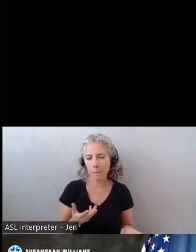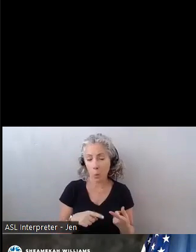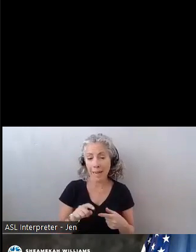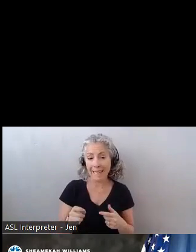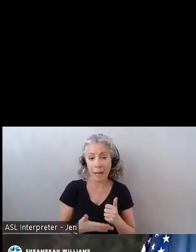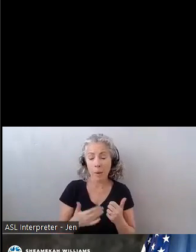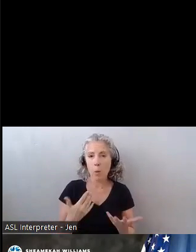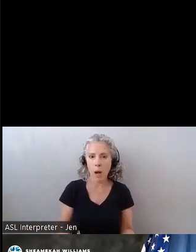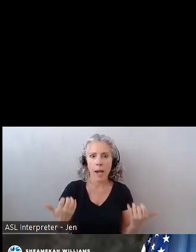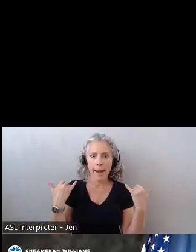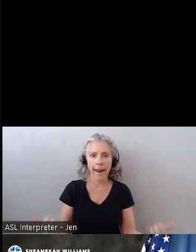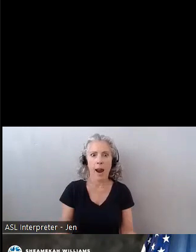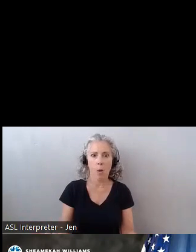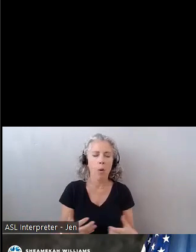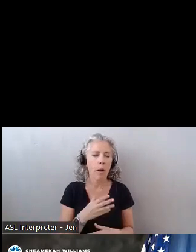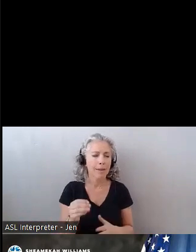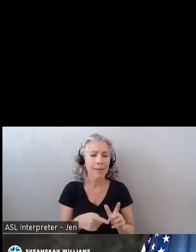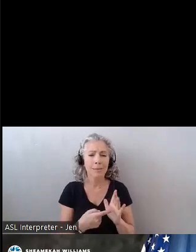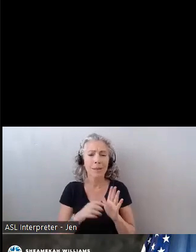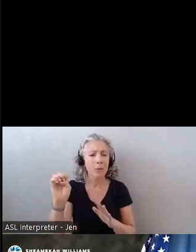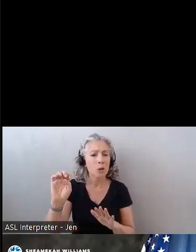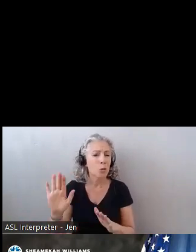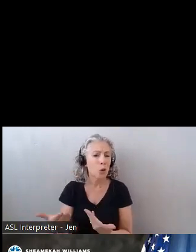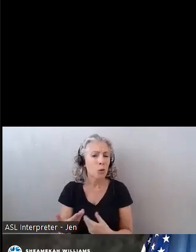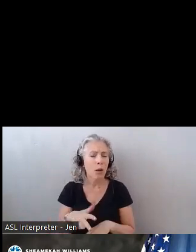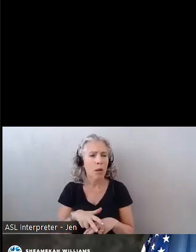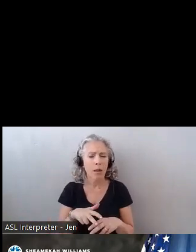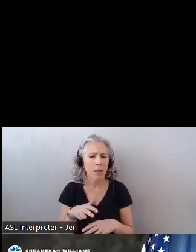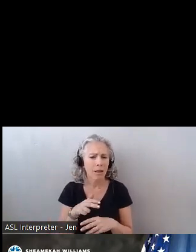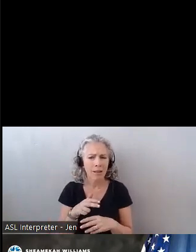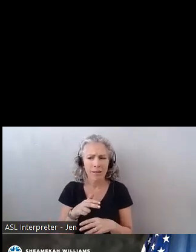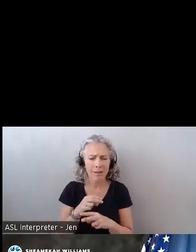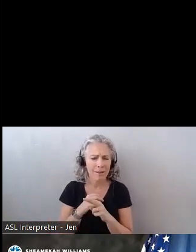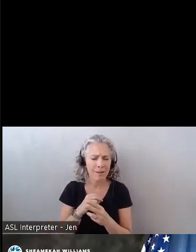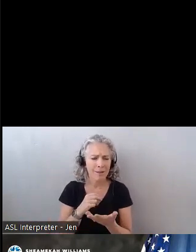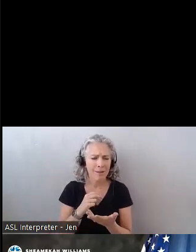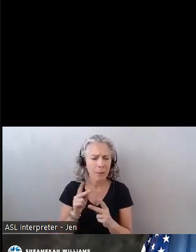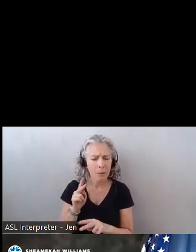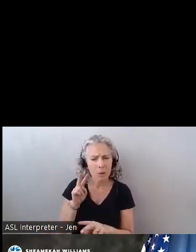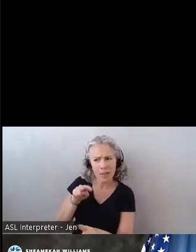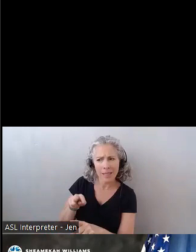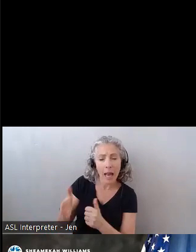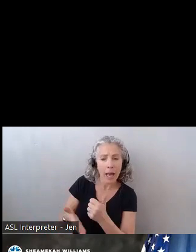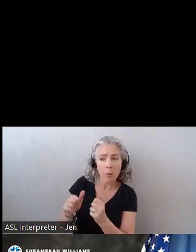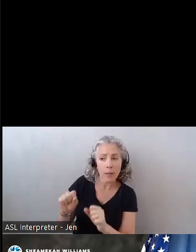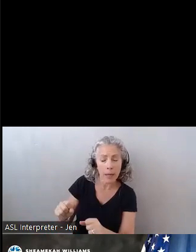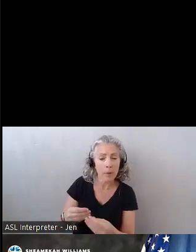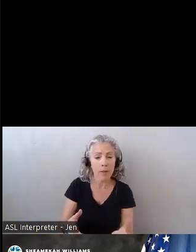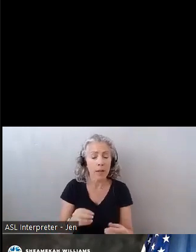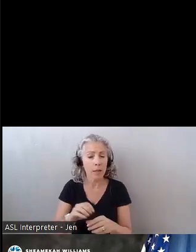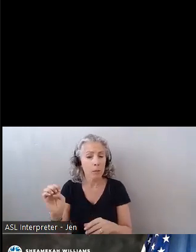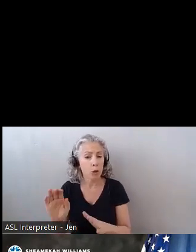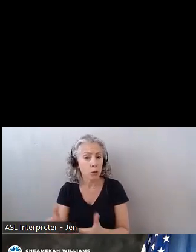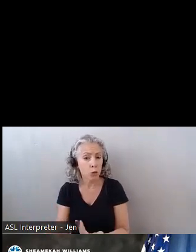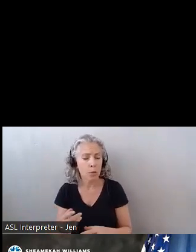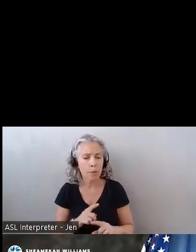want help now. And sometimes the emergency room is often seen as that place where help can be provided. But ultimately, what